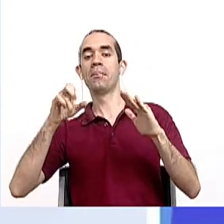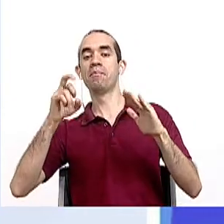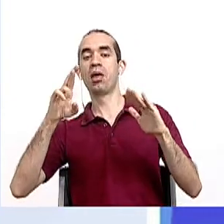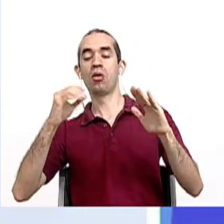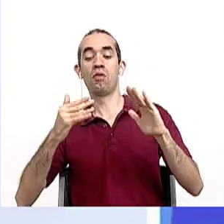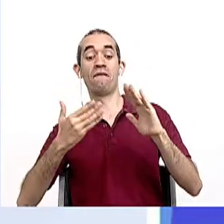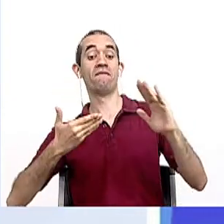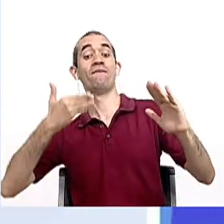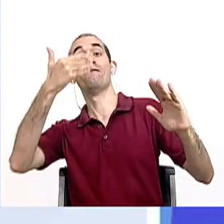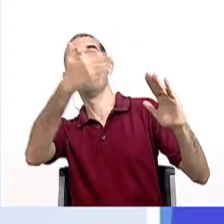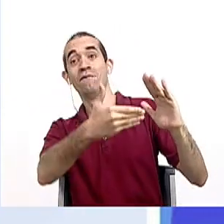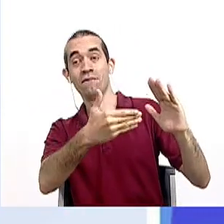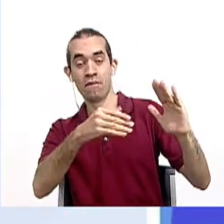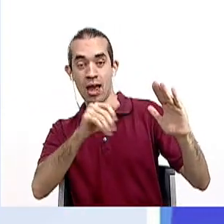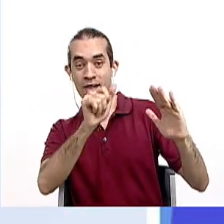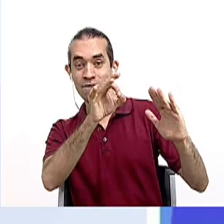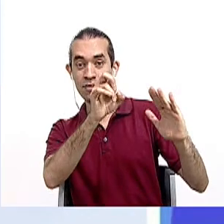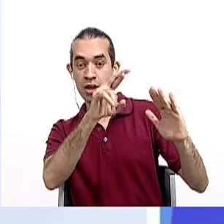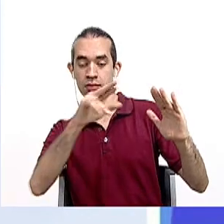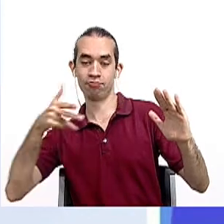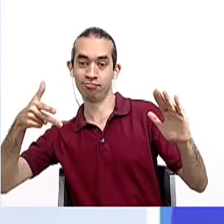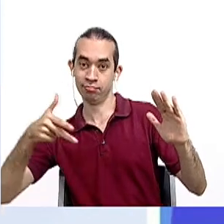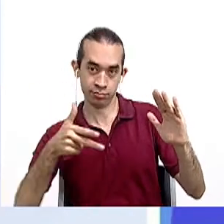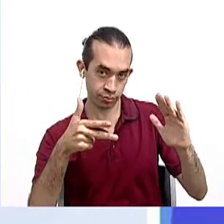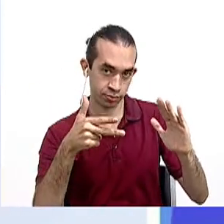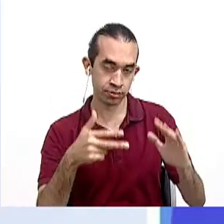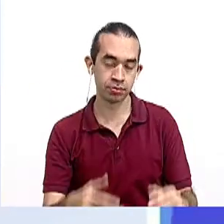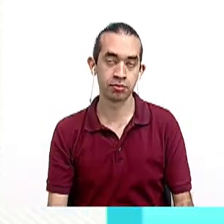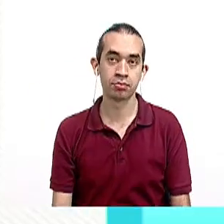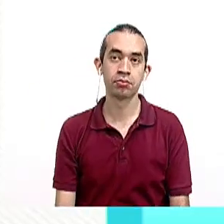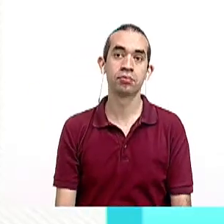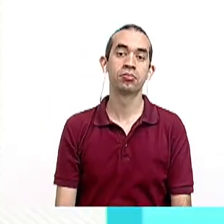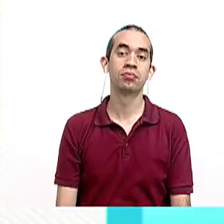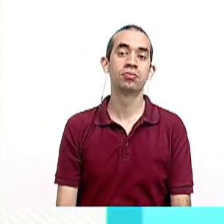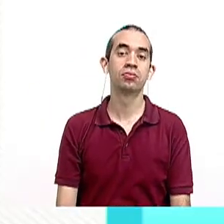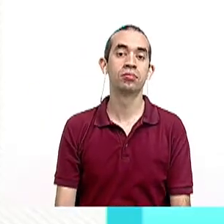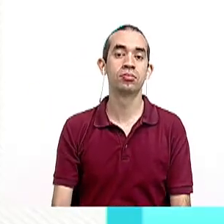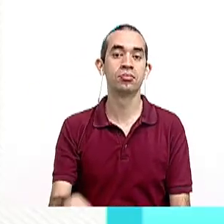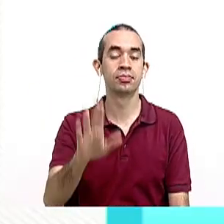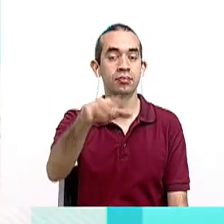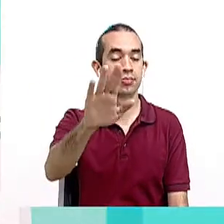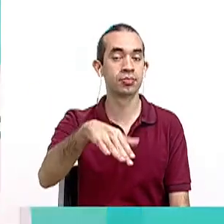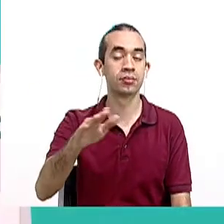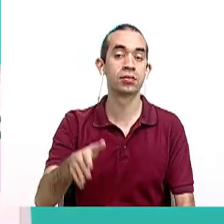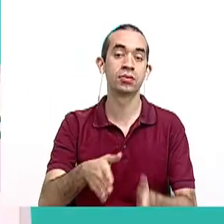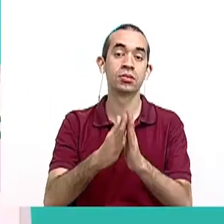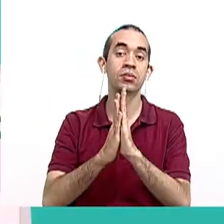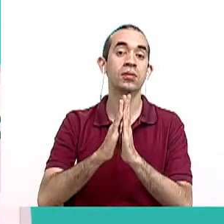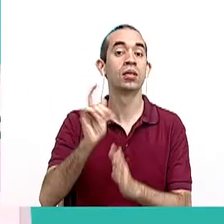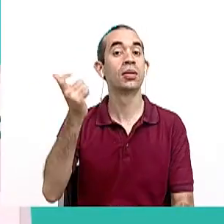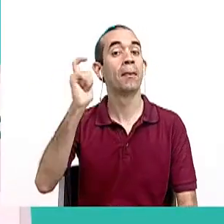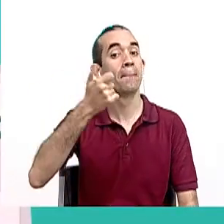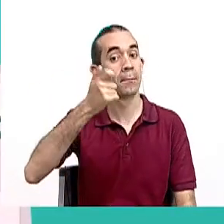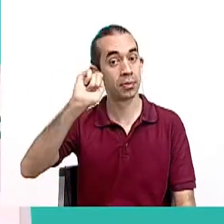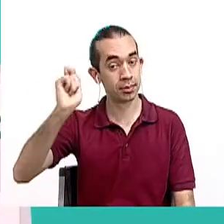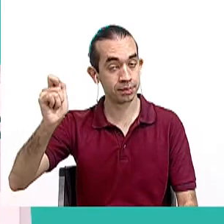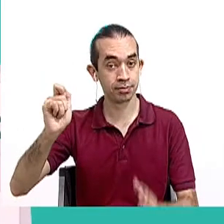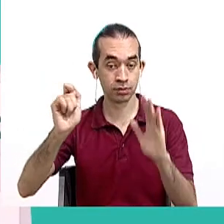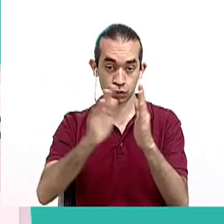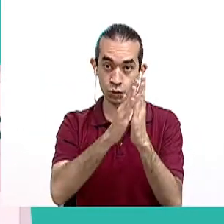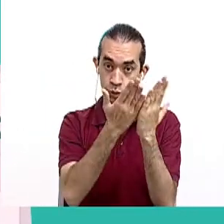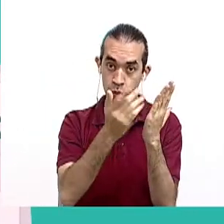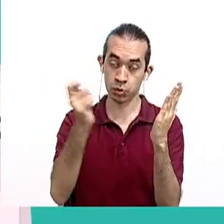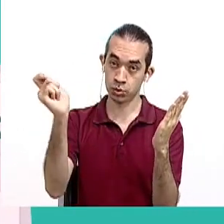directions. Okay, now I want that you take your pen, okay, and your